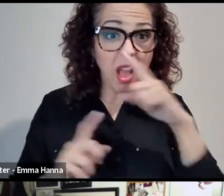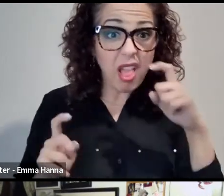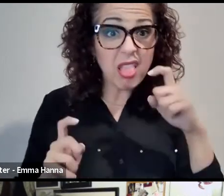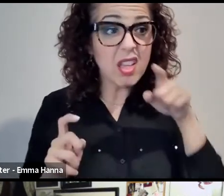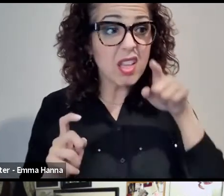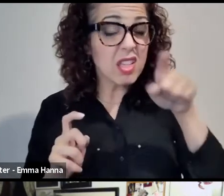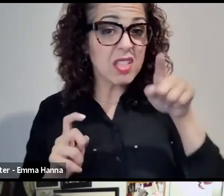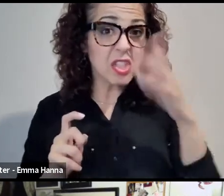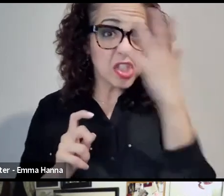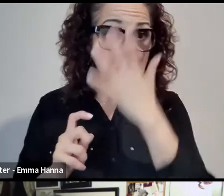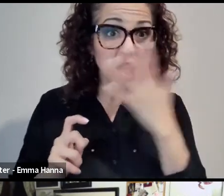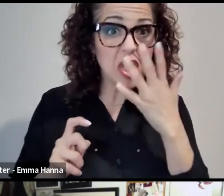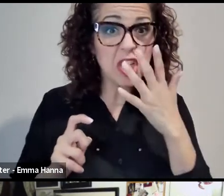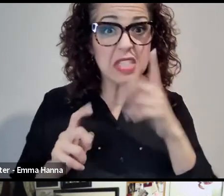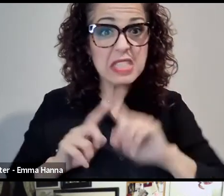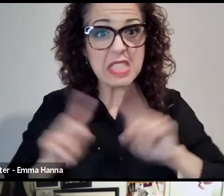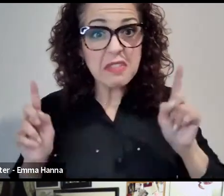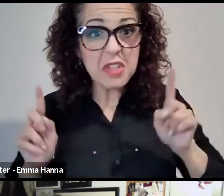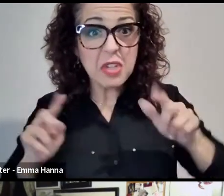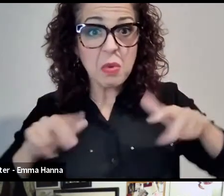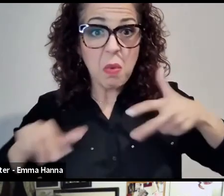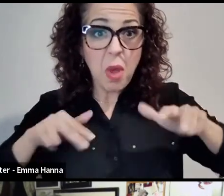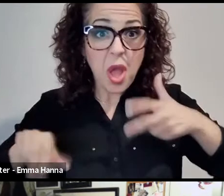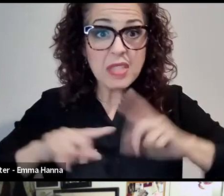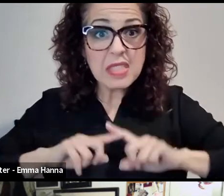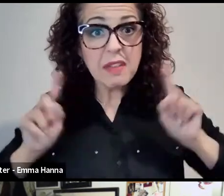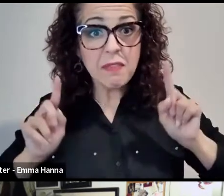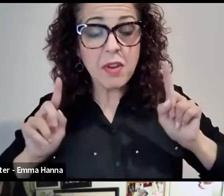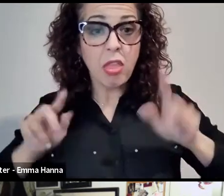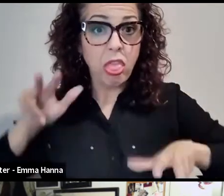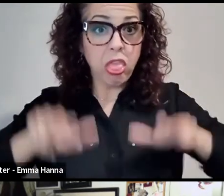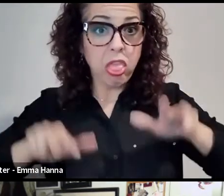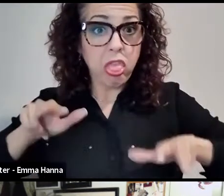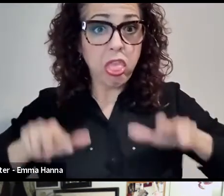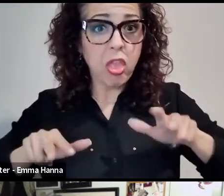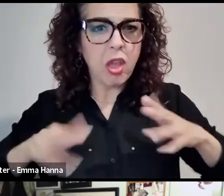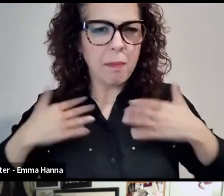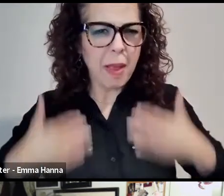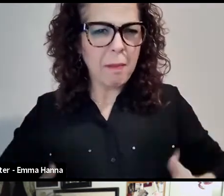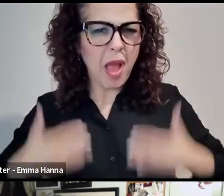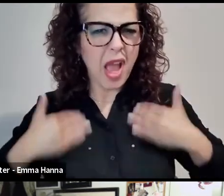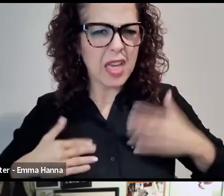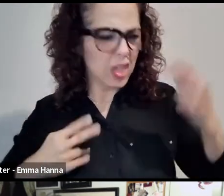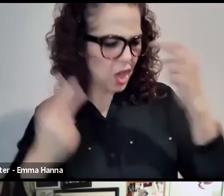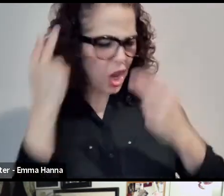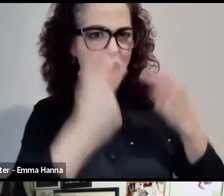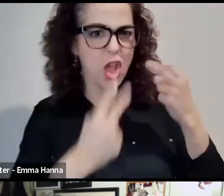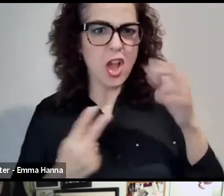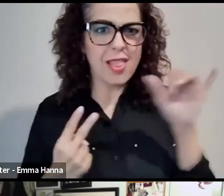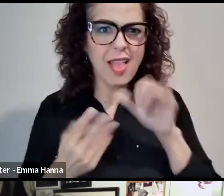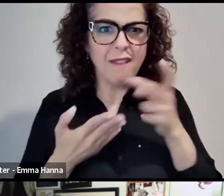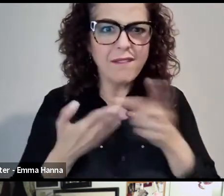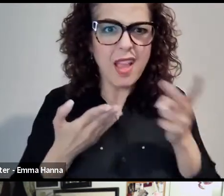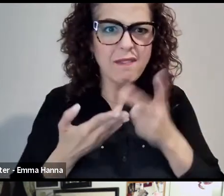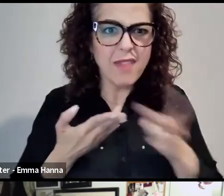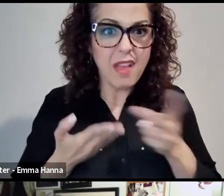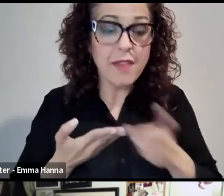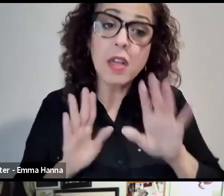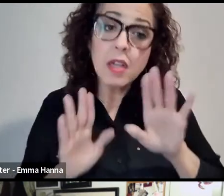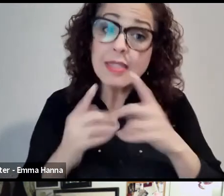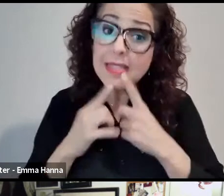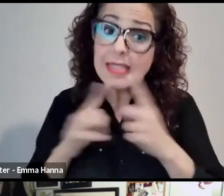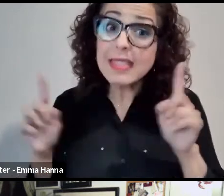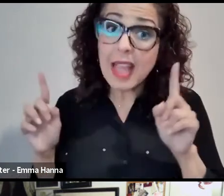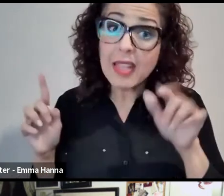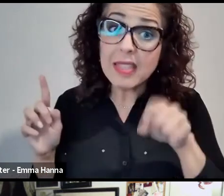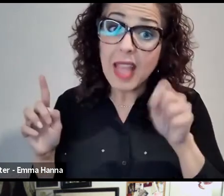look different. My body's always been seen as a failure in a lot of ways, a success in that it survived,